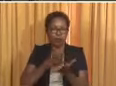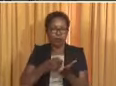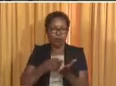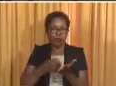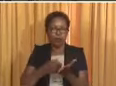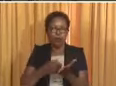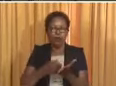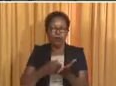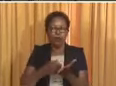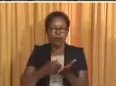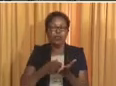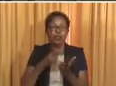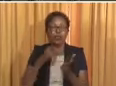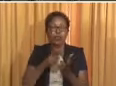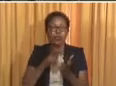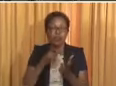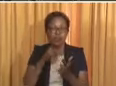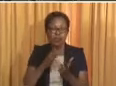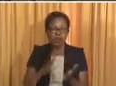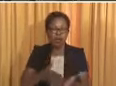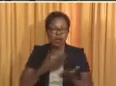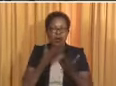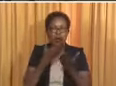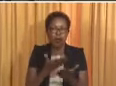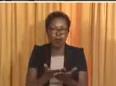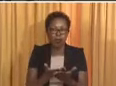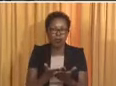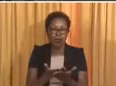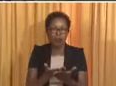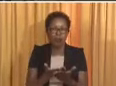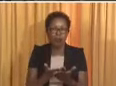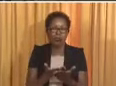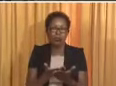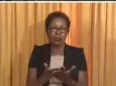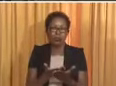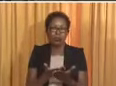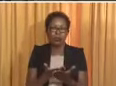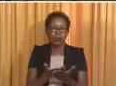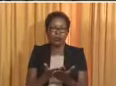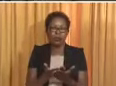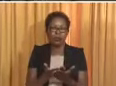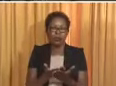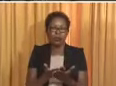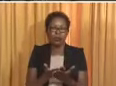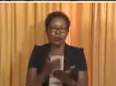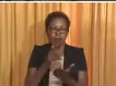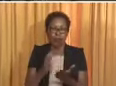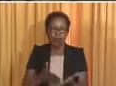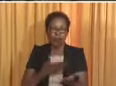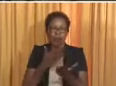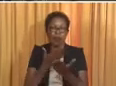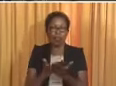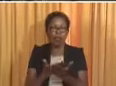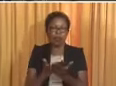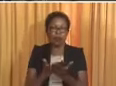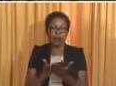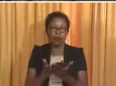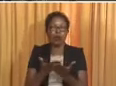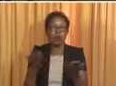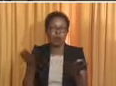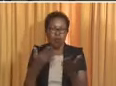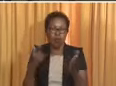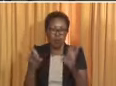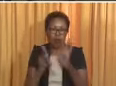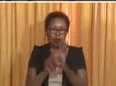the standard to apply when assessing the same, if any, will be lower than the law, than where the law is expressly provided for